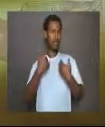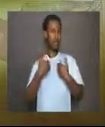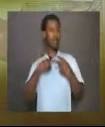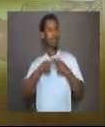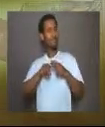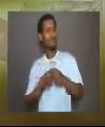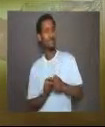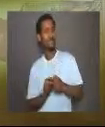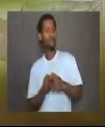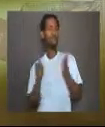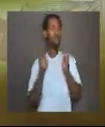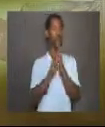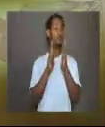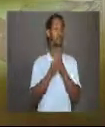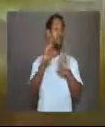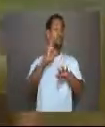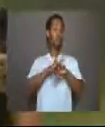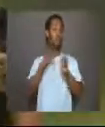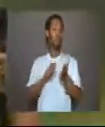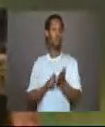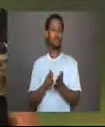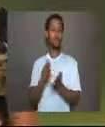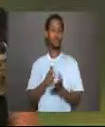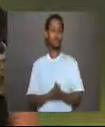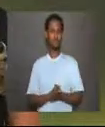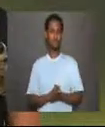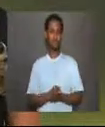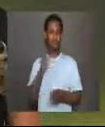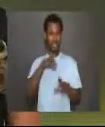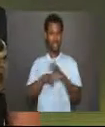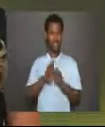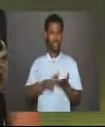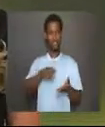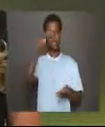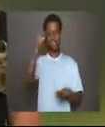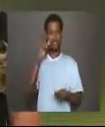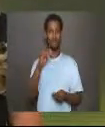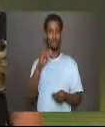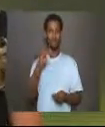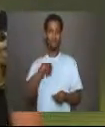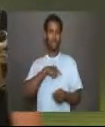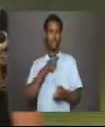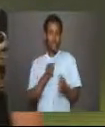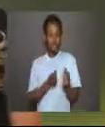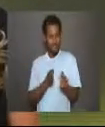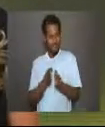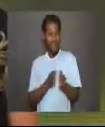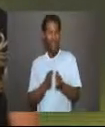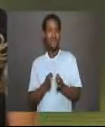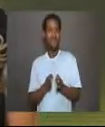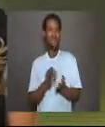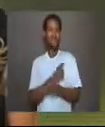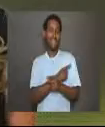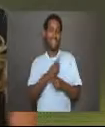with a unit on democracy. In this lesson, we defined direct